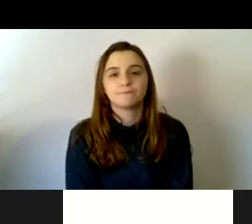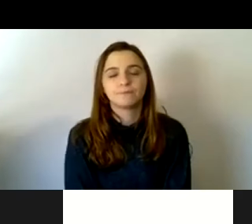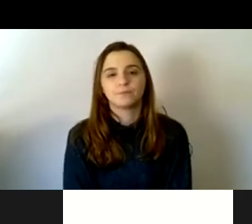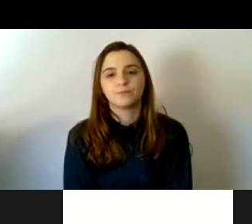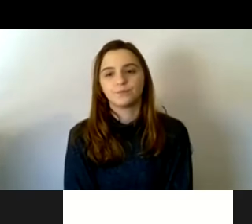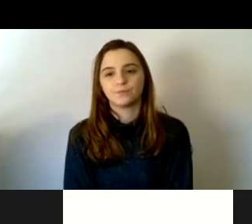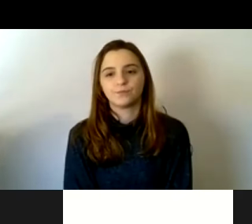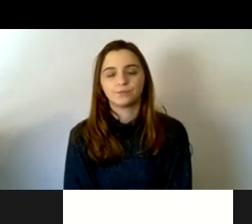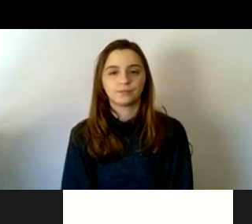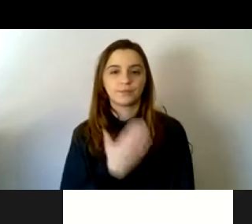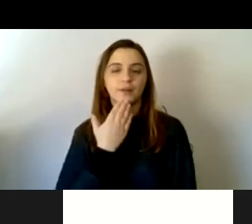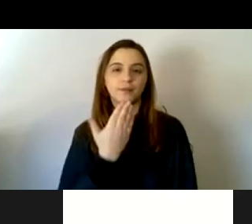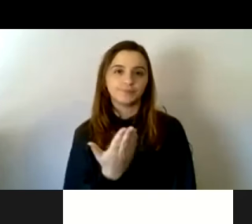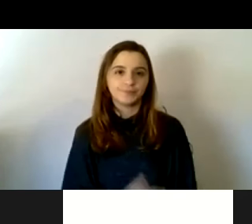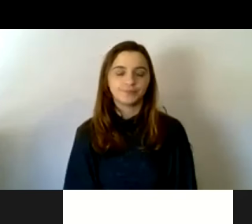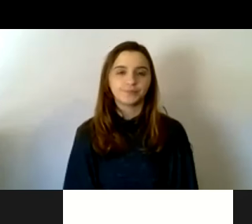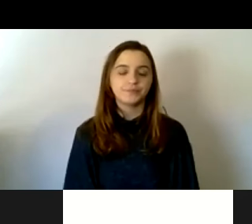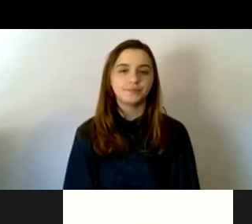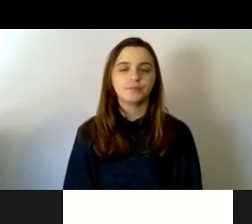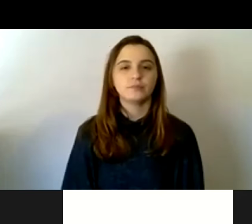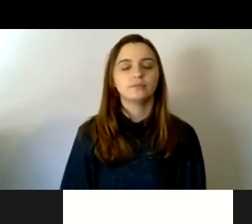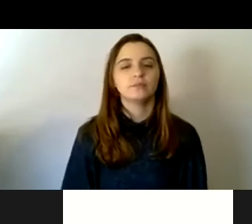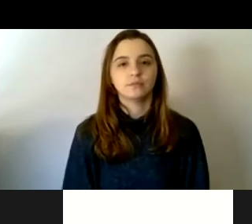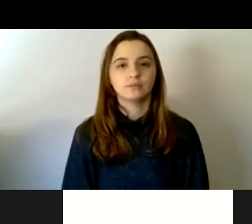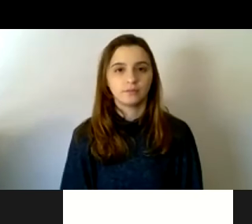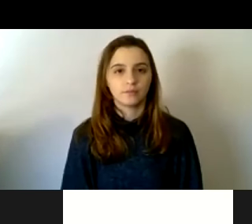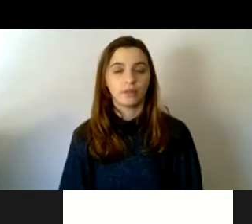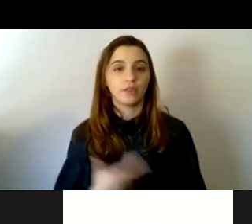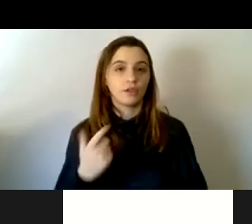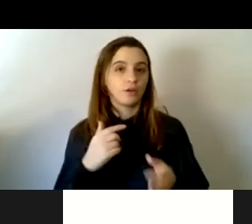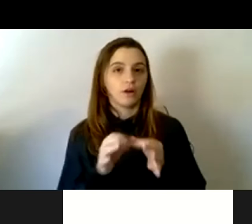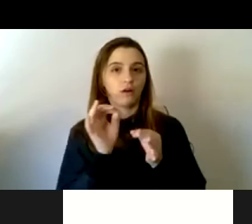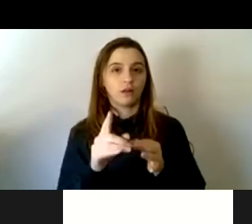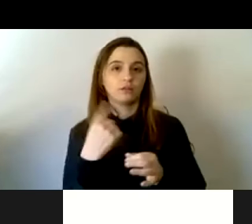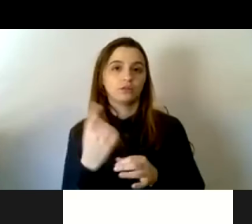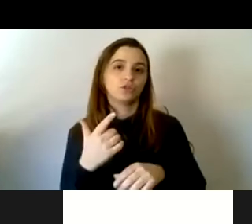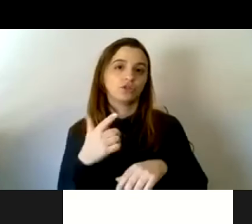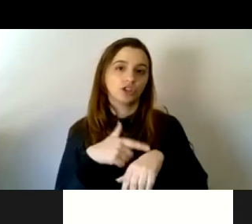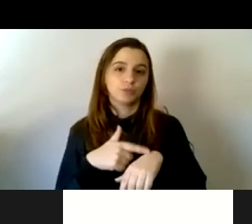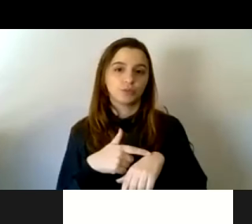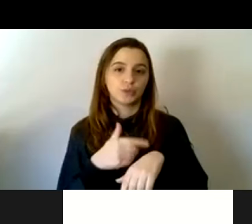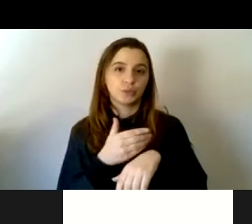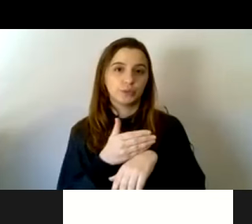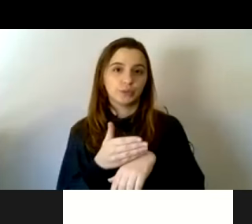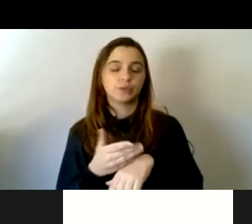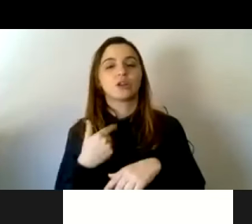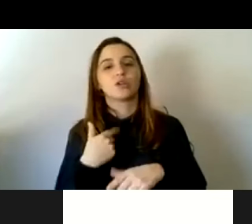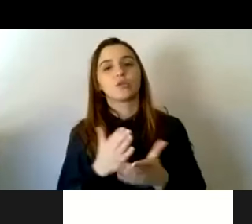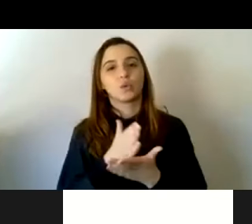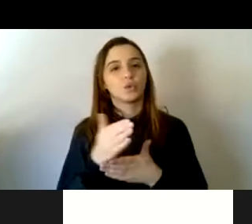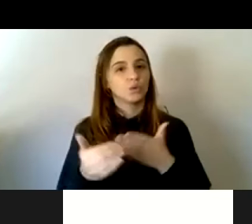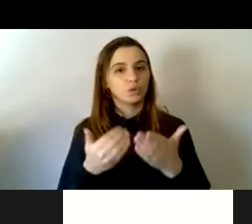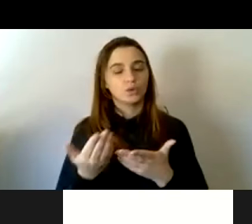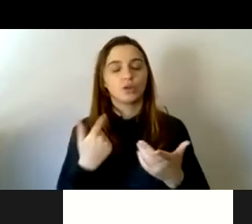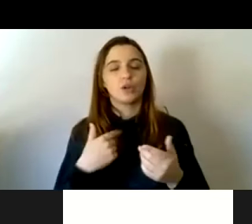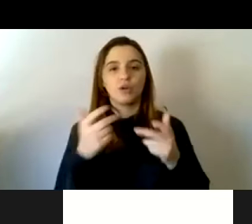Thank you. So I suggest, since we are lacking time, I will move forward and I will just read out the statements because